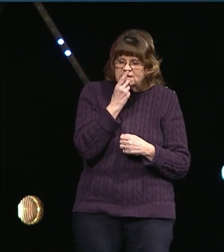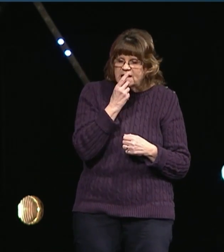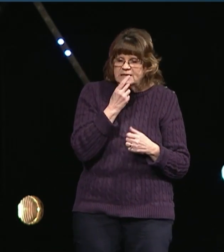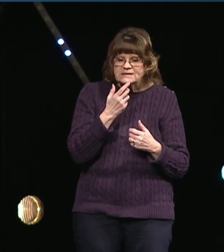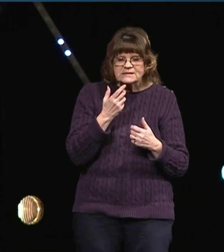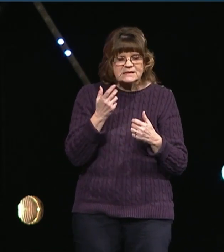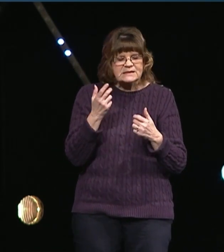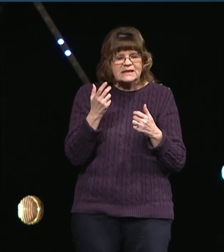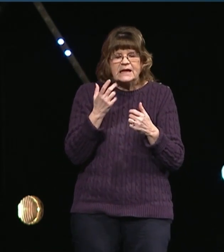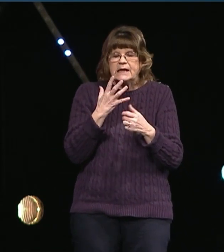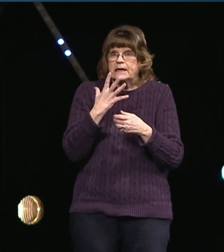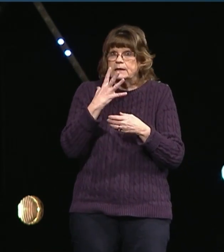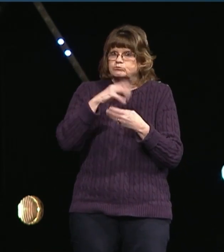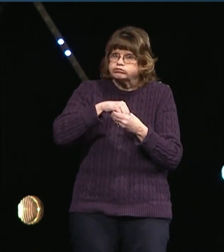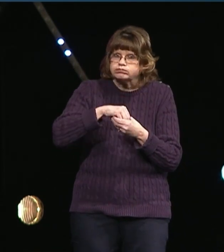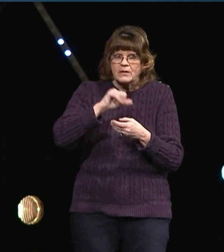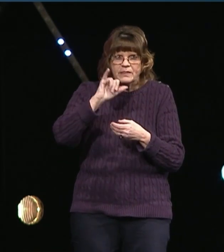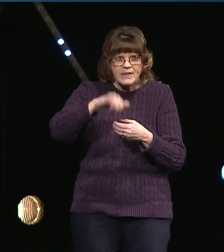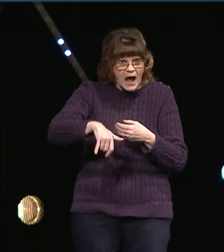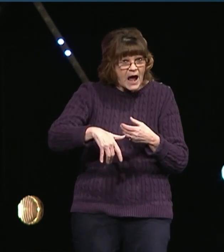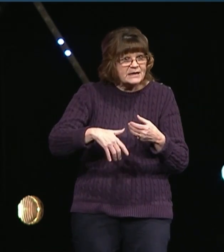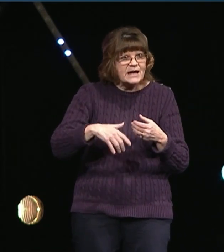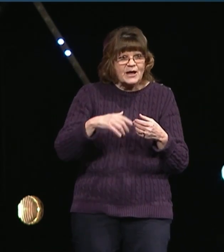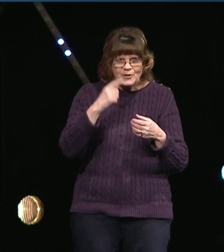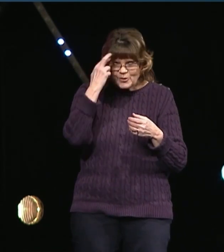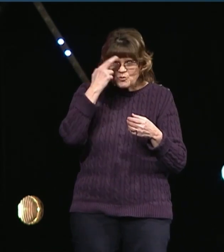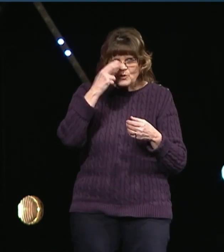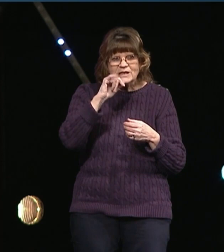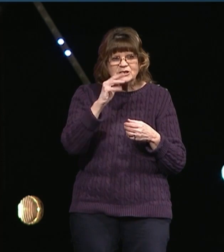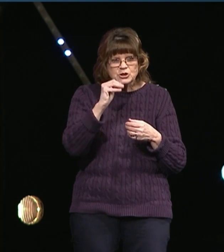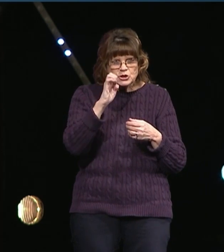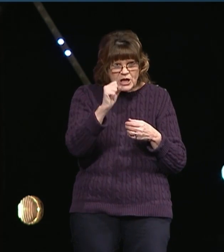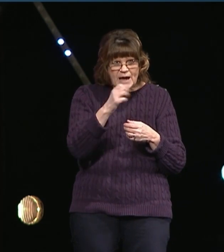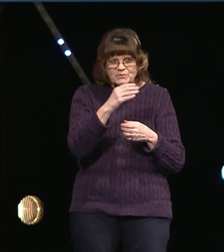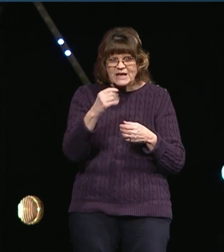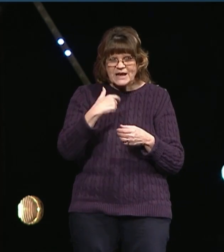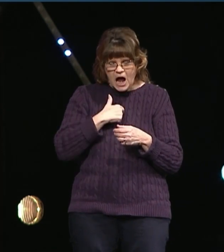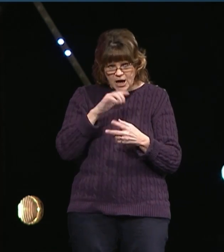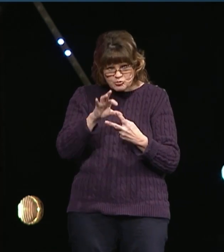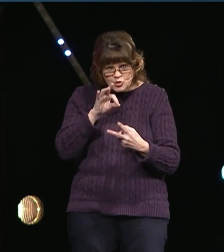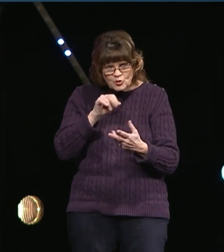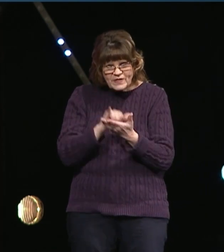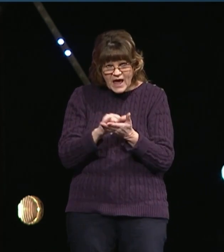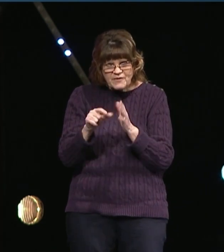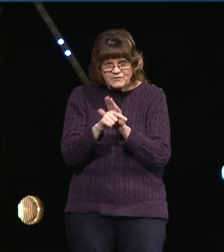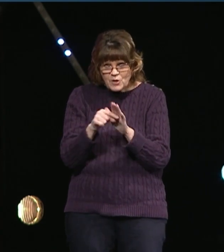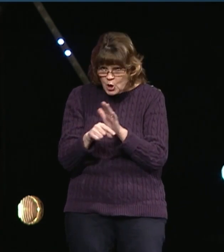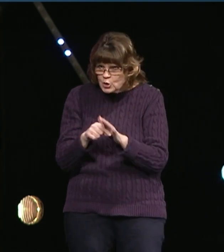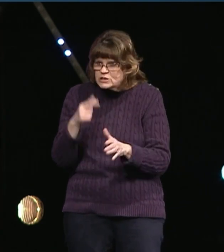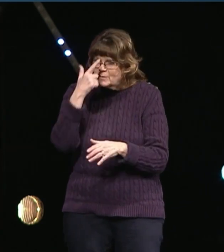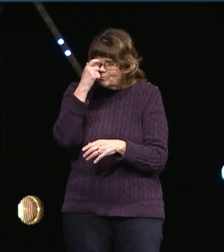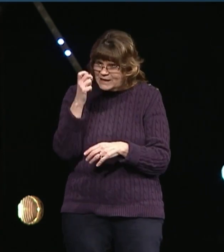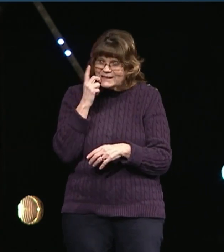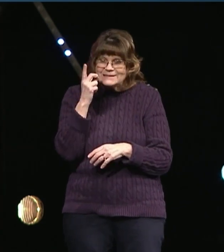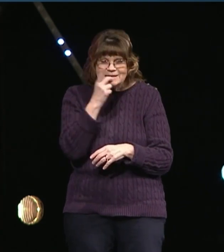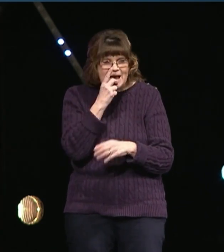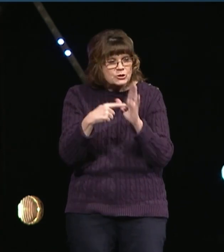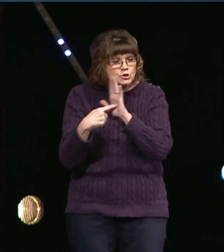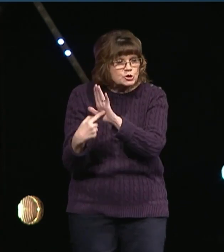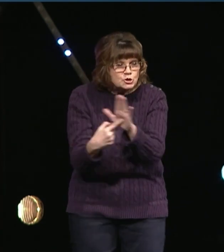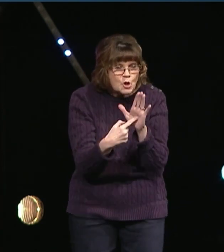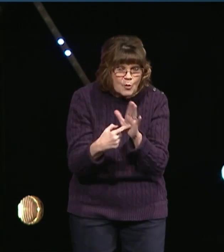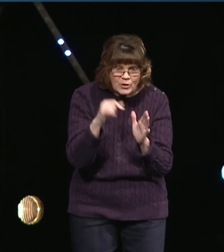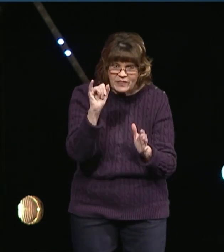Dennis, he just embodied that. I think there's a reason James and I both picked that same passage to start with. It's because Dennis had the ability